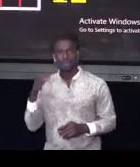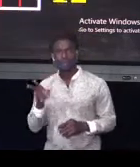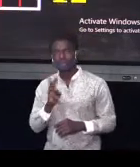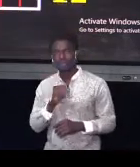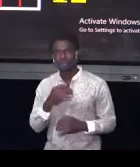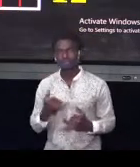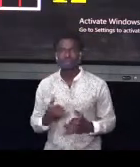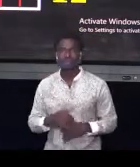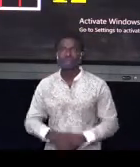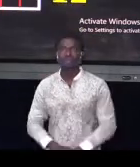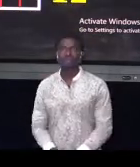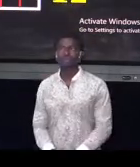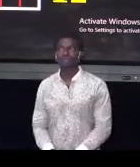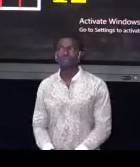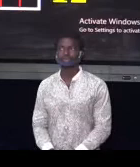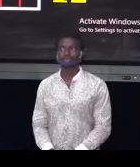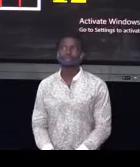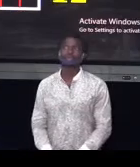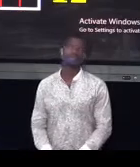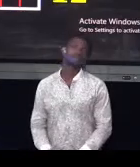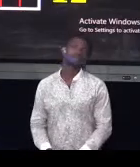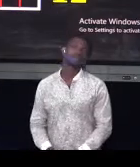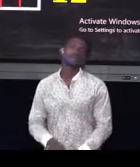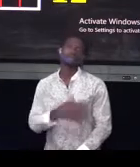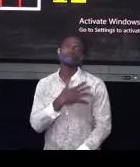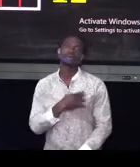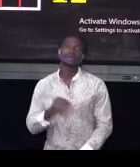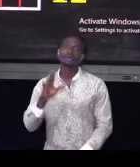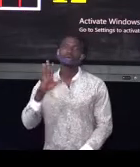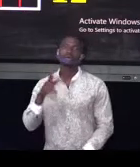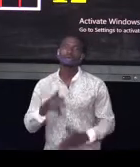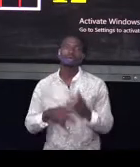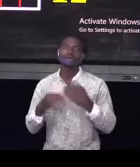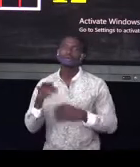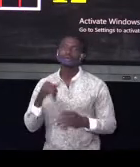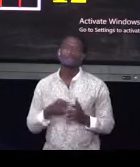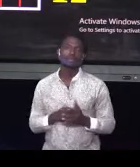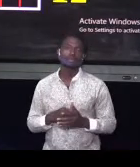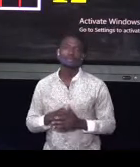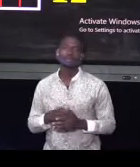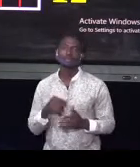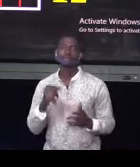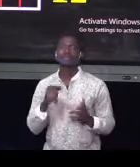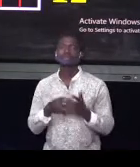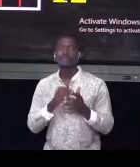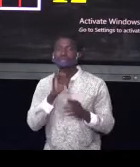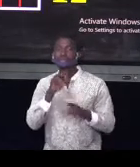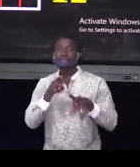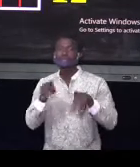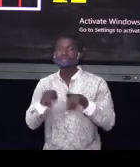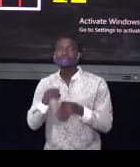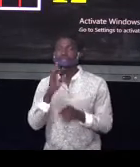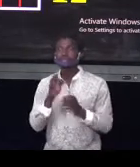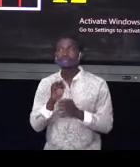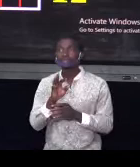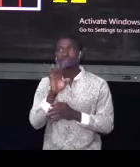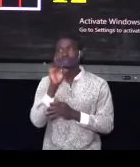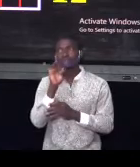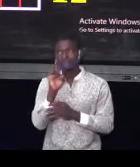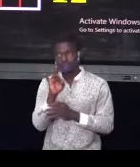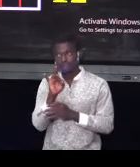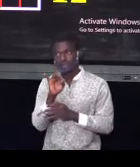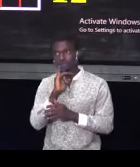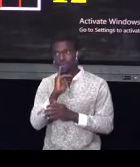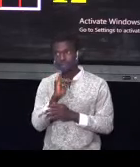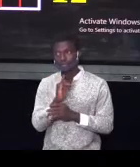let's color code them now. See, 8 parts should stop right here, and 5 parts out of 8. So obviously it's looking as if